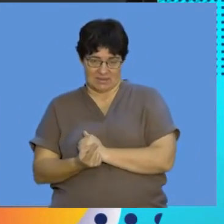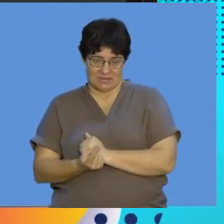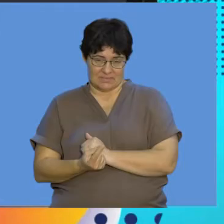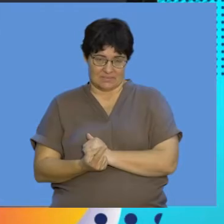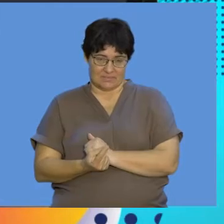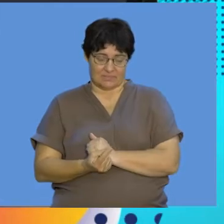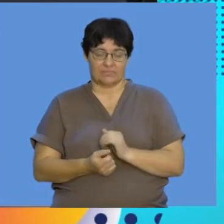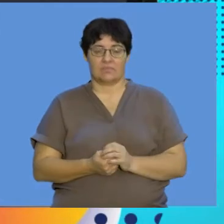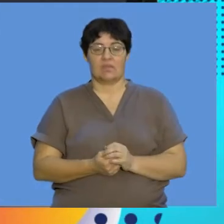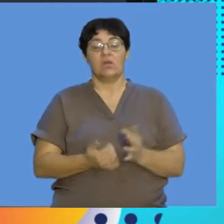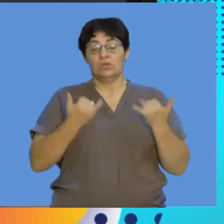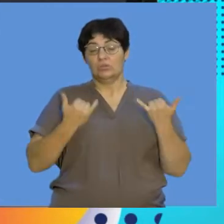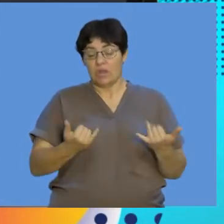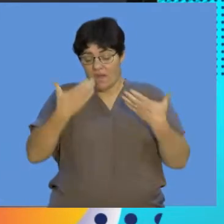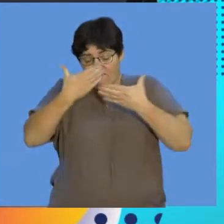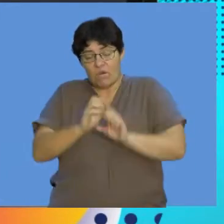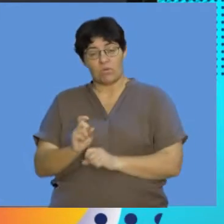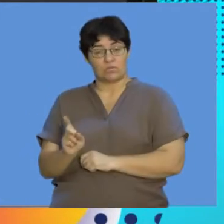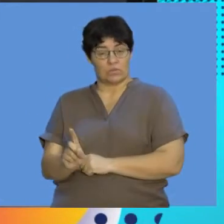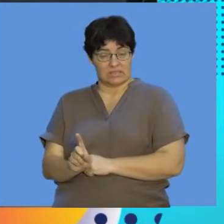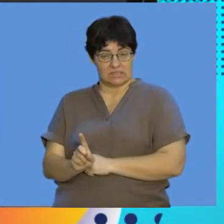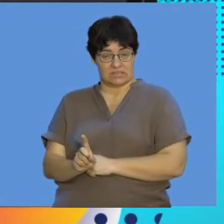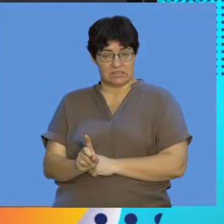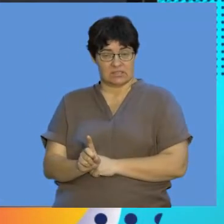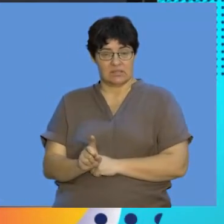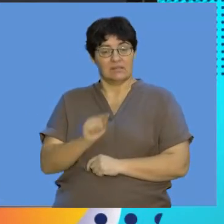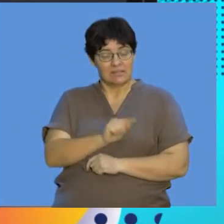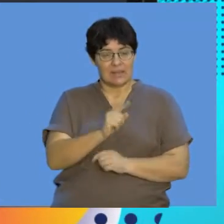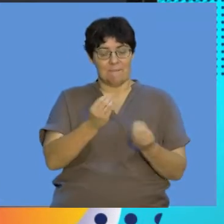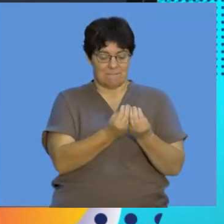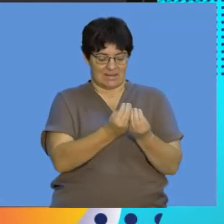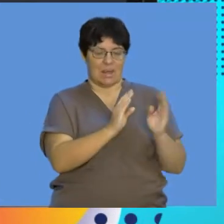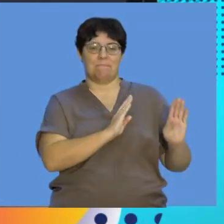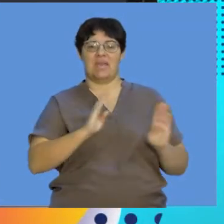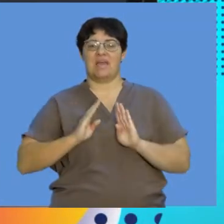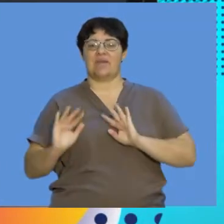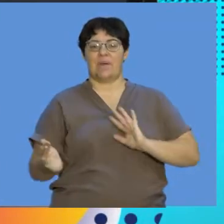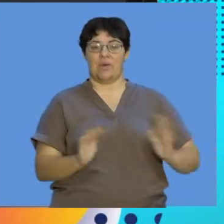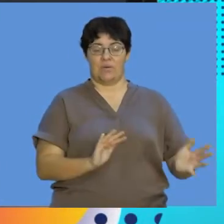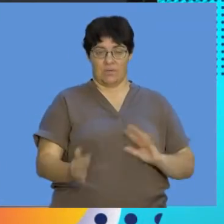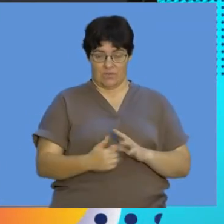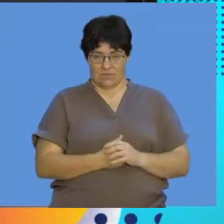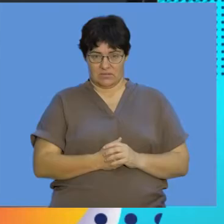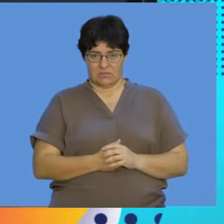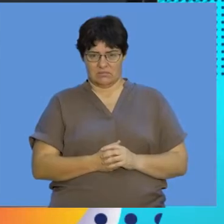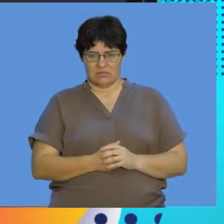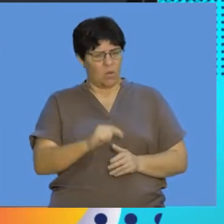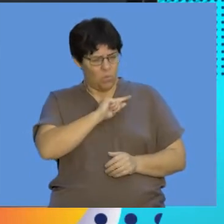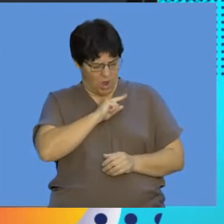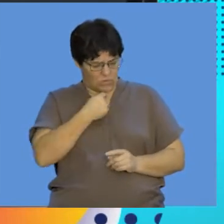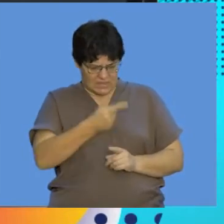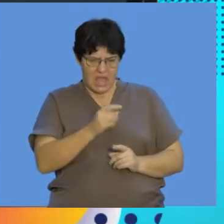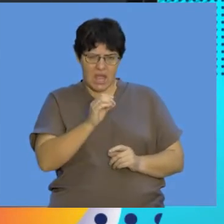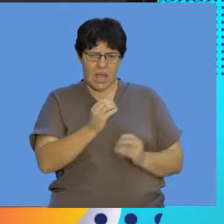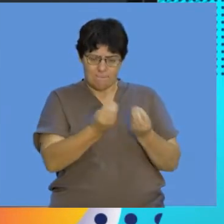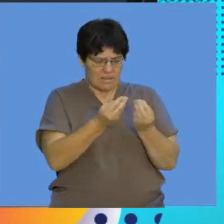focus today is precisely on, the behavior of matter. Why do we say that indeed matter consists of particles? So